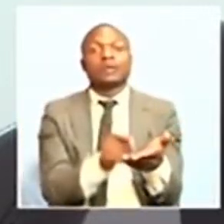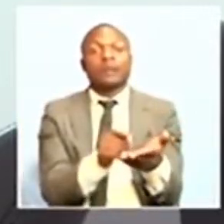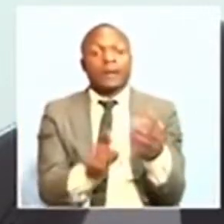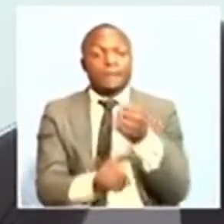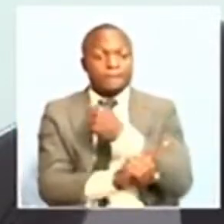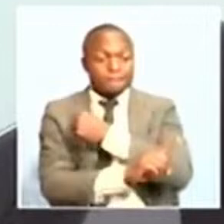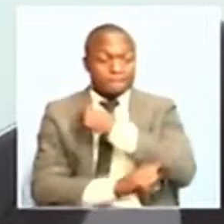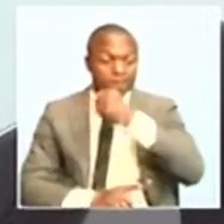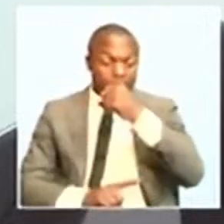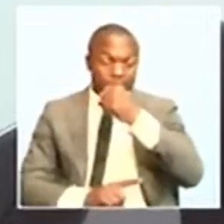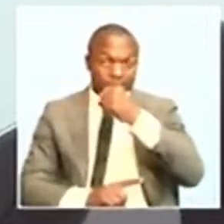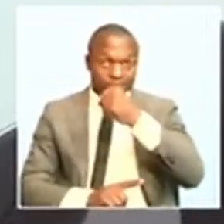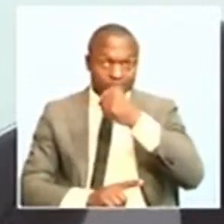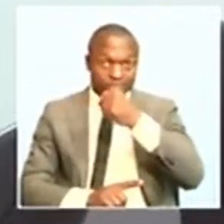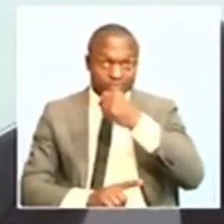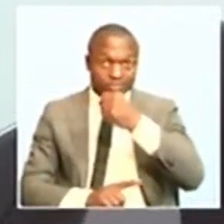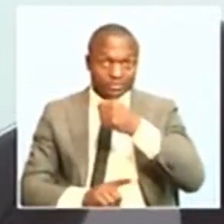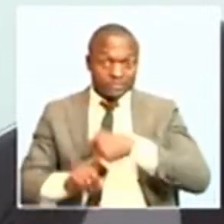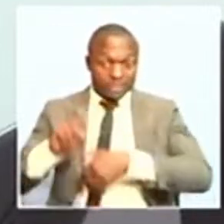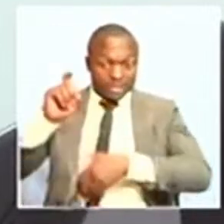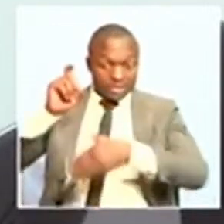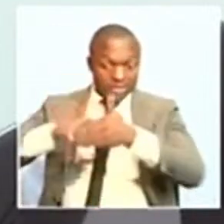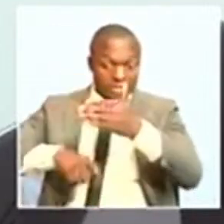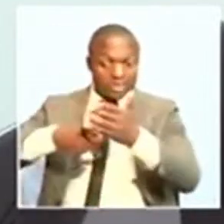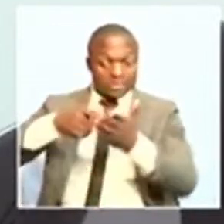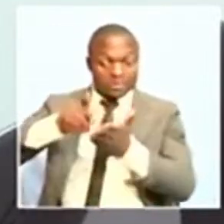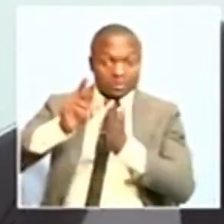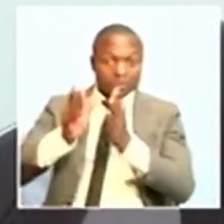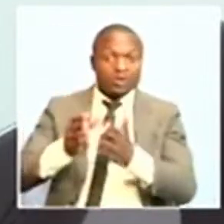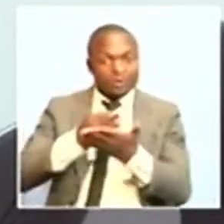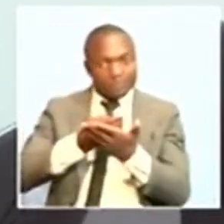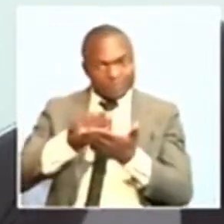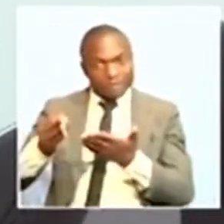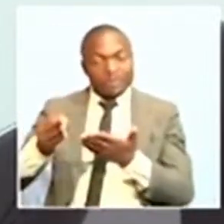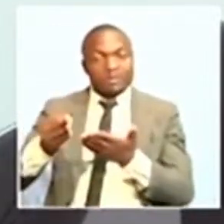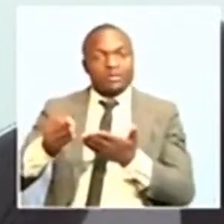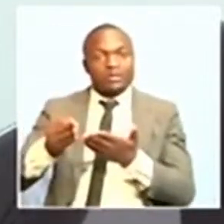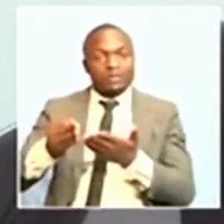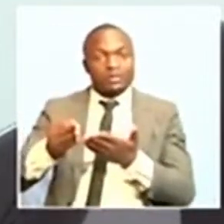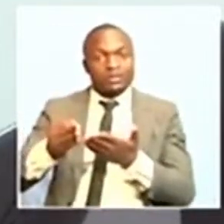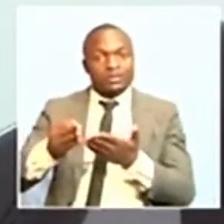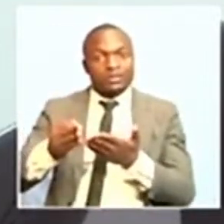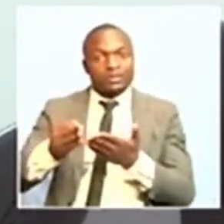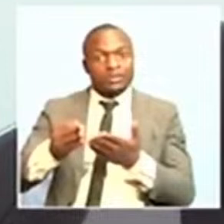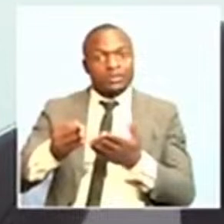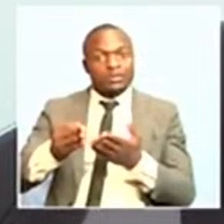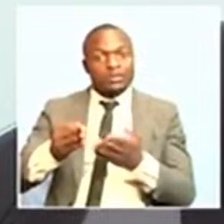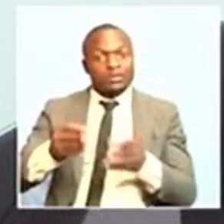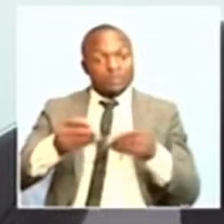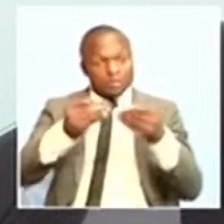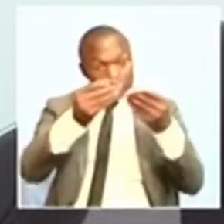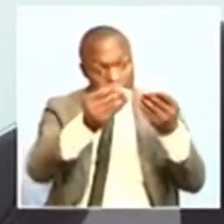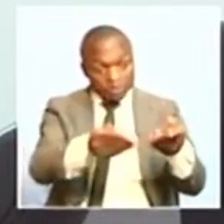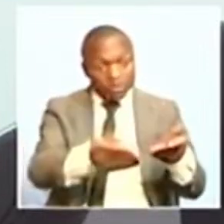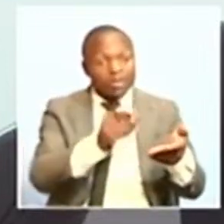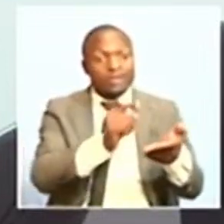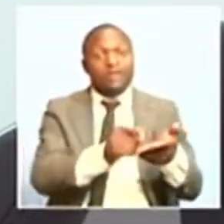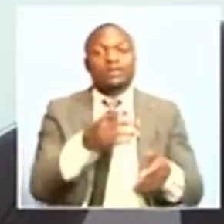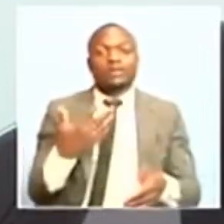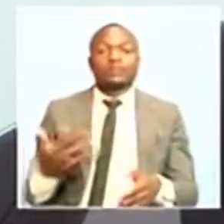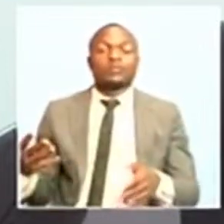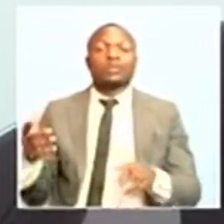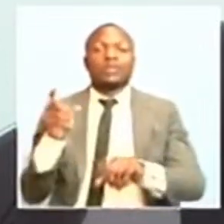penalty on taxpayers who fail to lodge these documents prior to importation. What